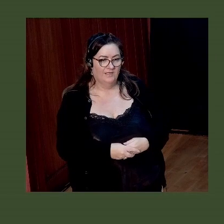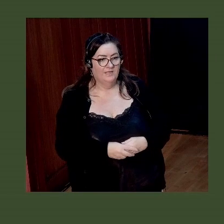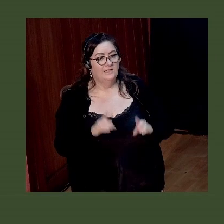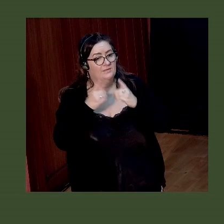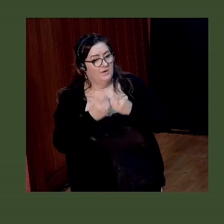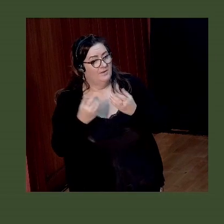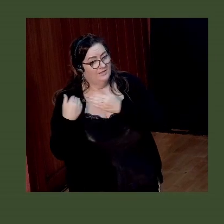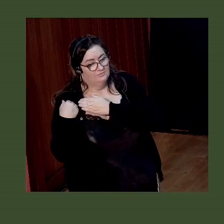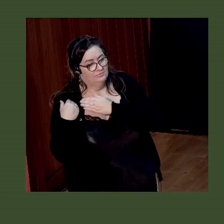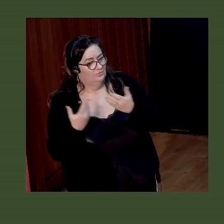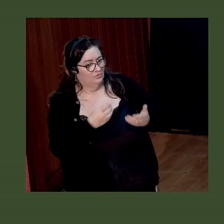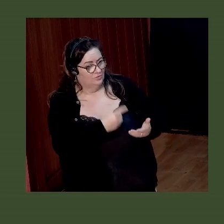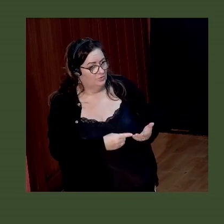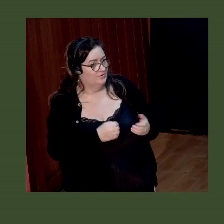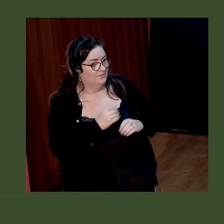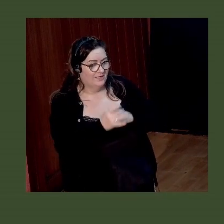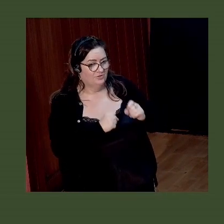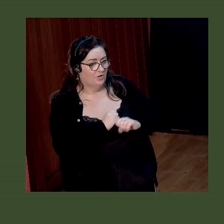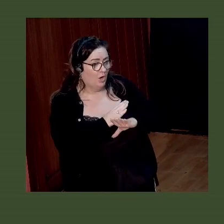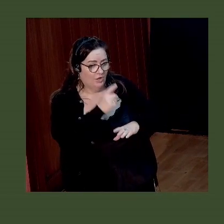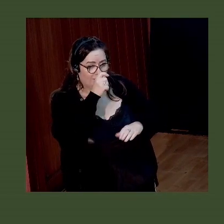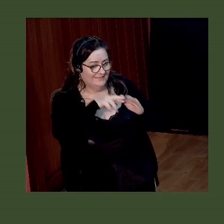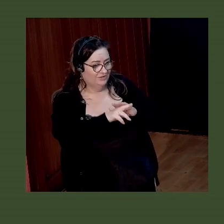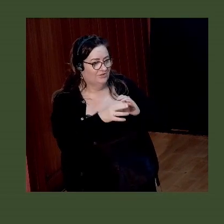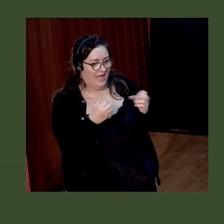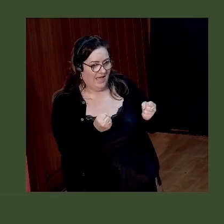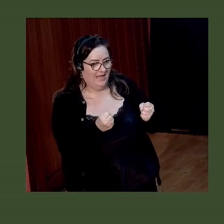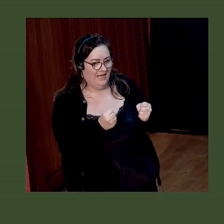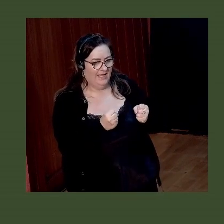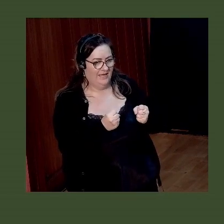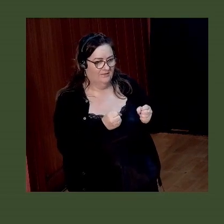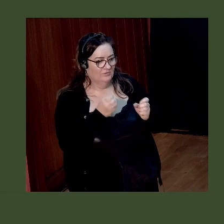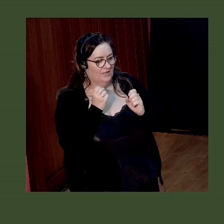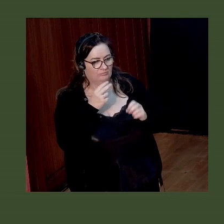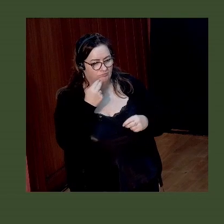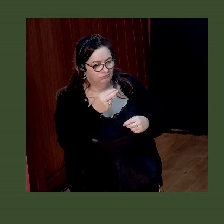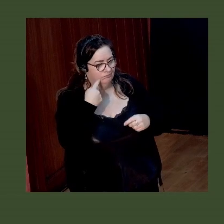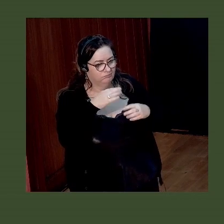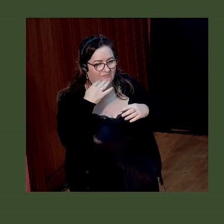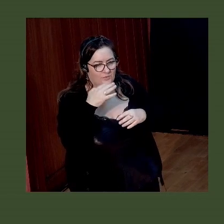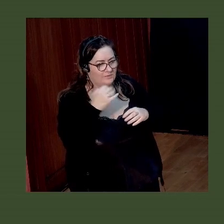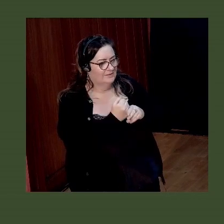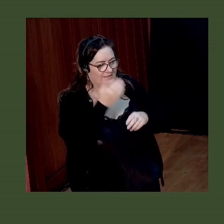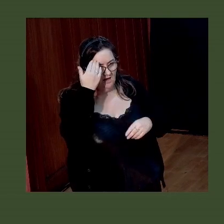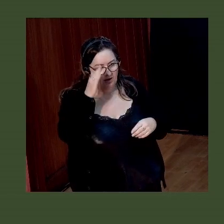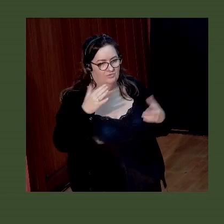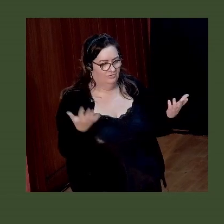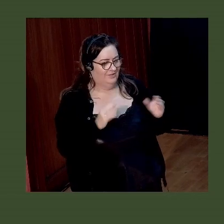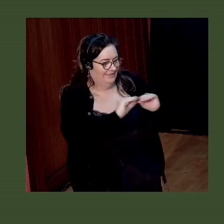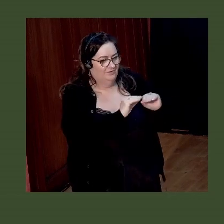The department had a duty to ensure that all teachers had enough Irish to teach the language to children, that inspectors with